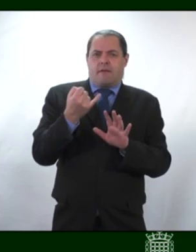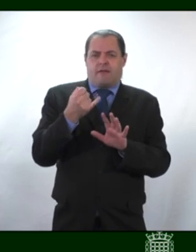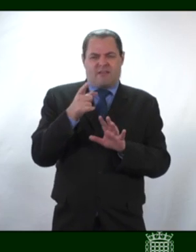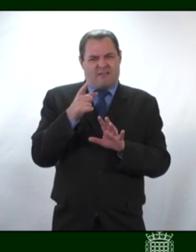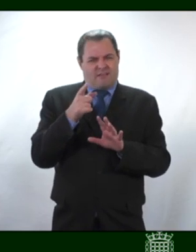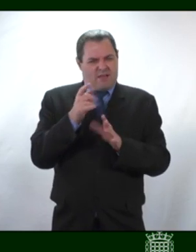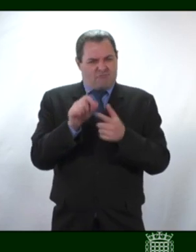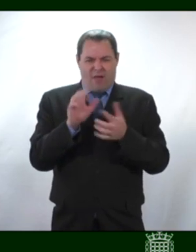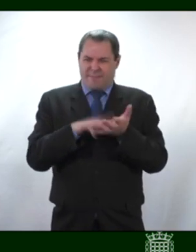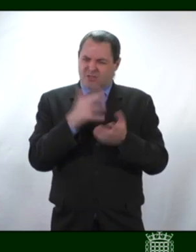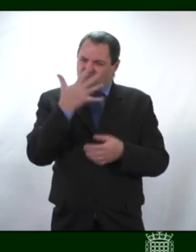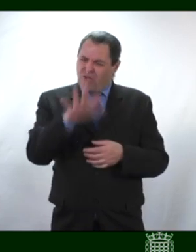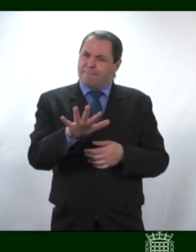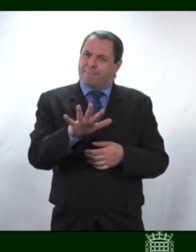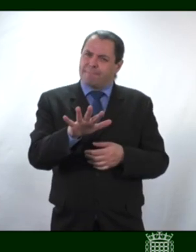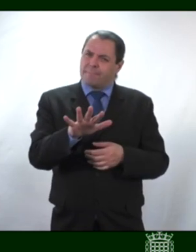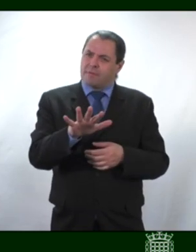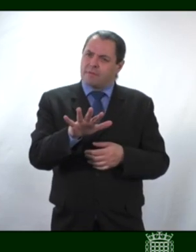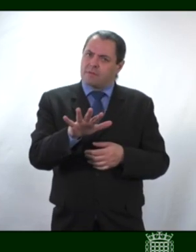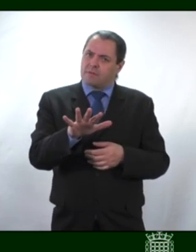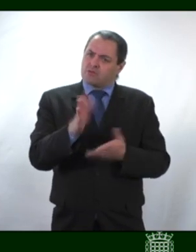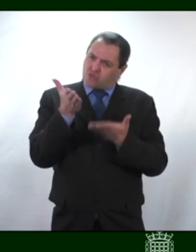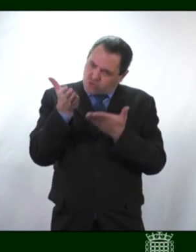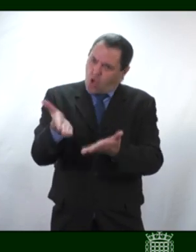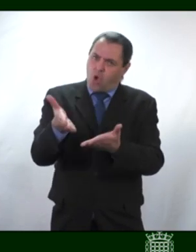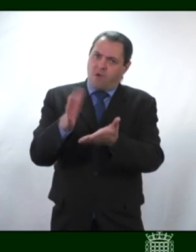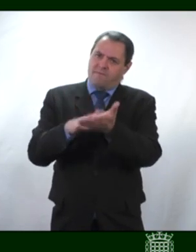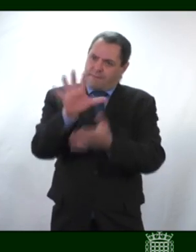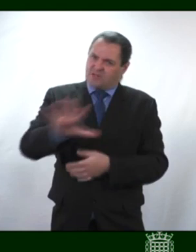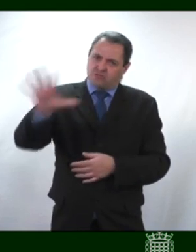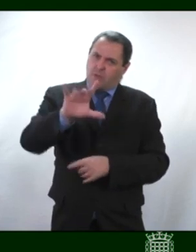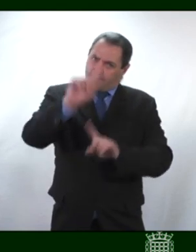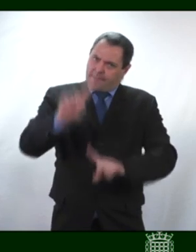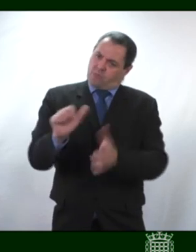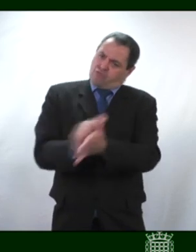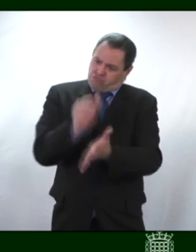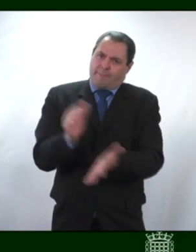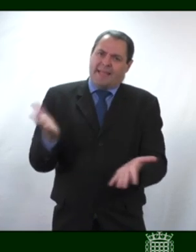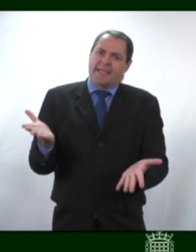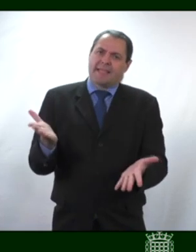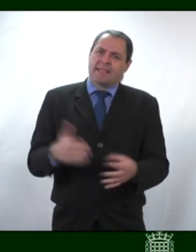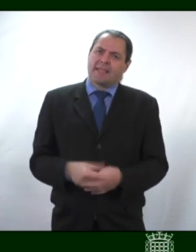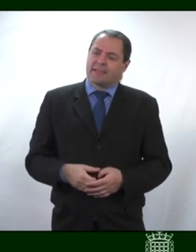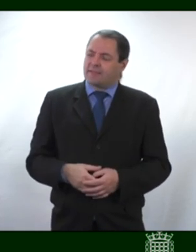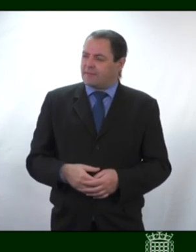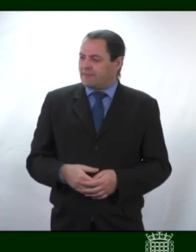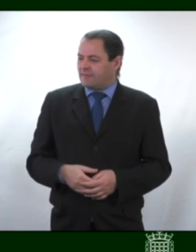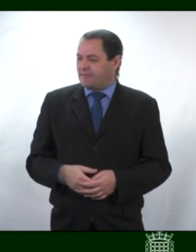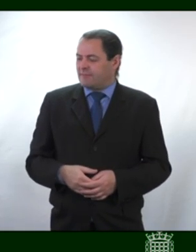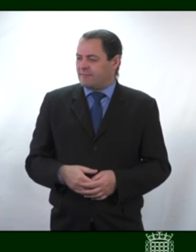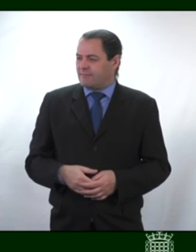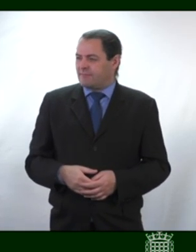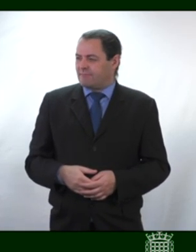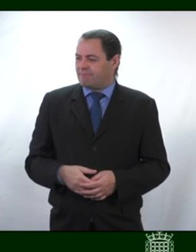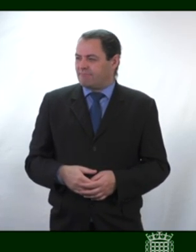right thing by the people of Greater Manchester, Prime Minister. Well, the Prime Minister is seeking